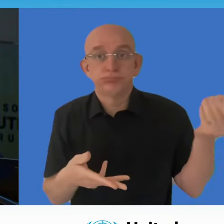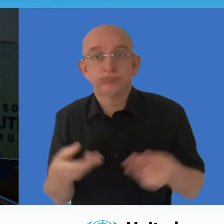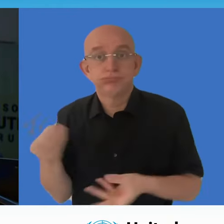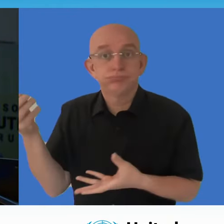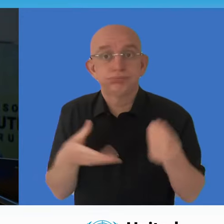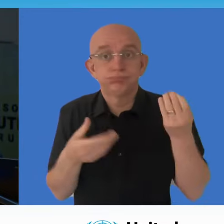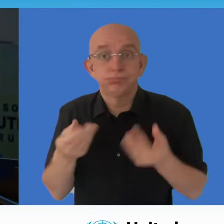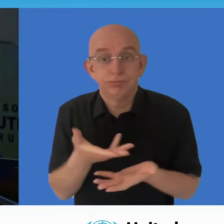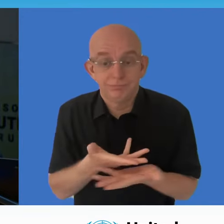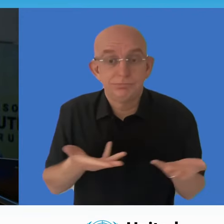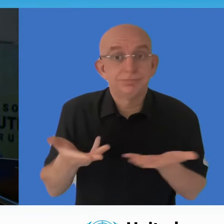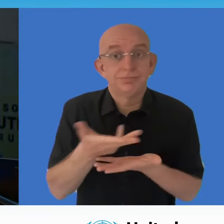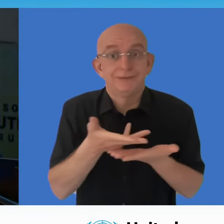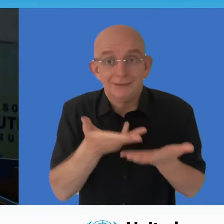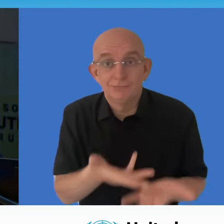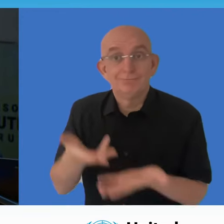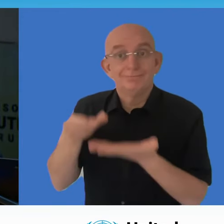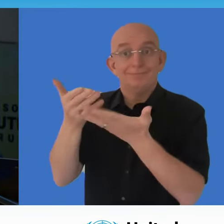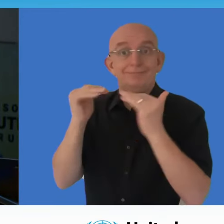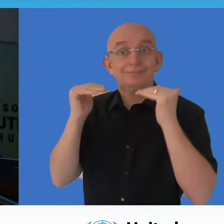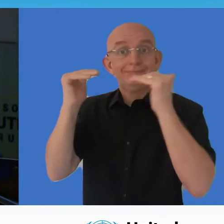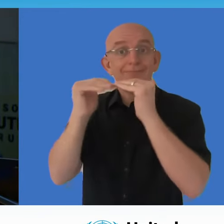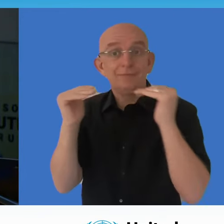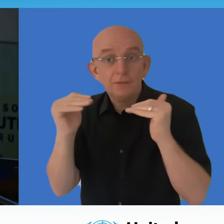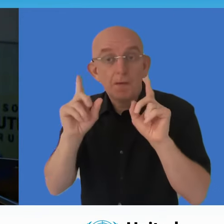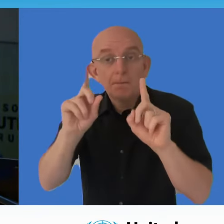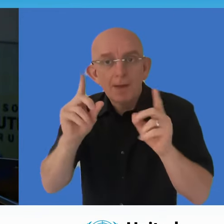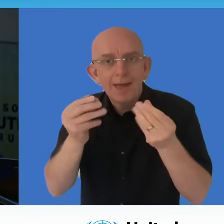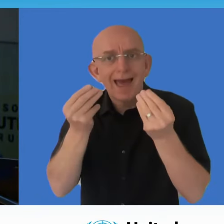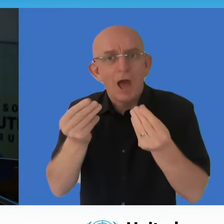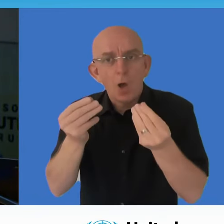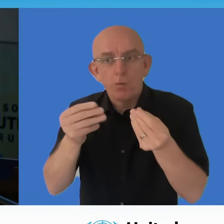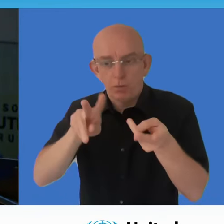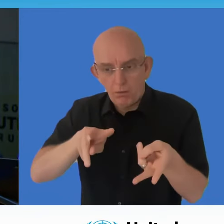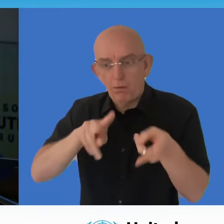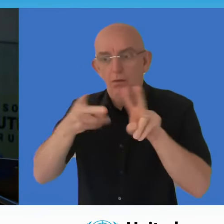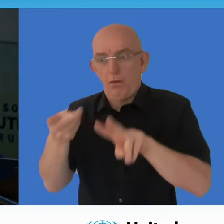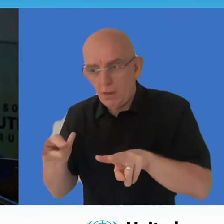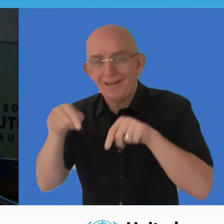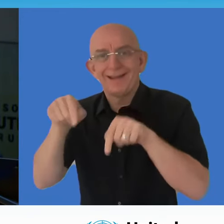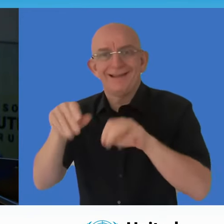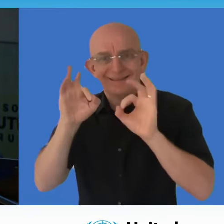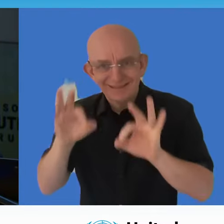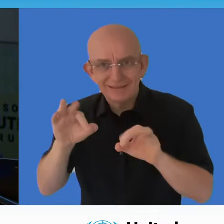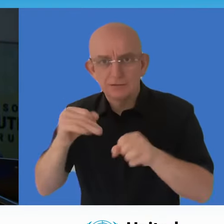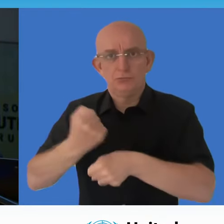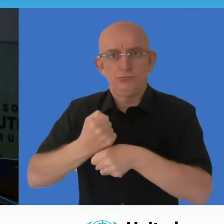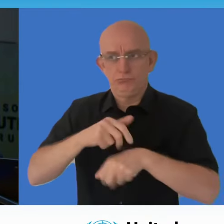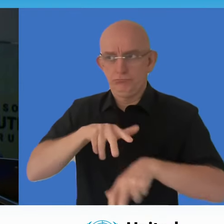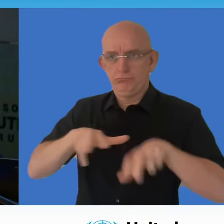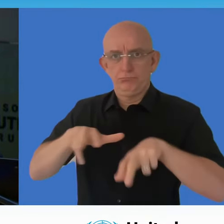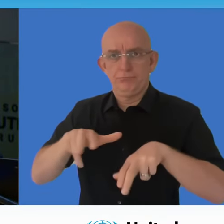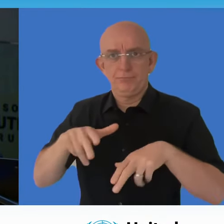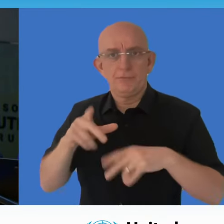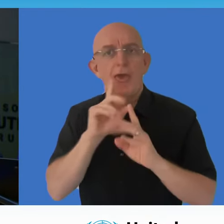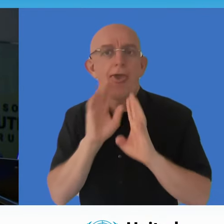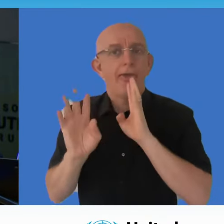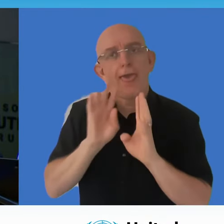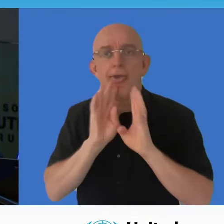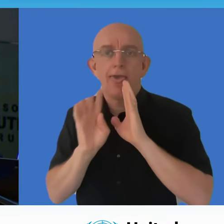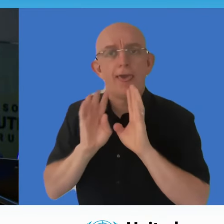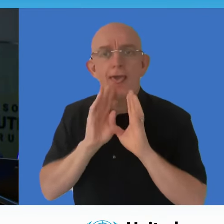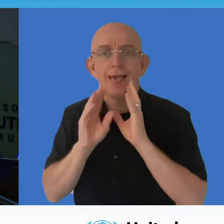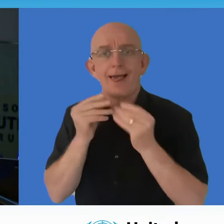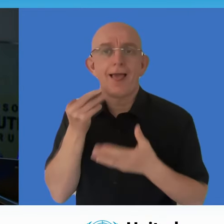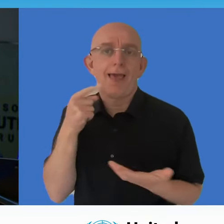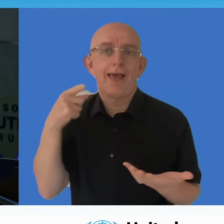we translate those to concrete action? I think that in order to do this, we need to adopt a strategic approach, and we